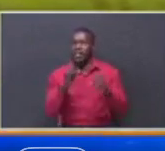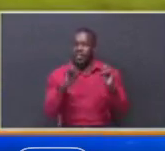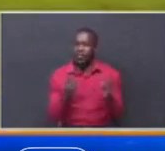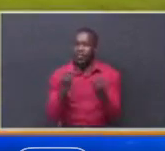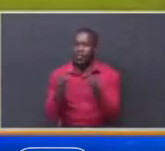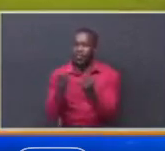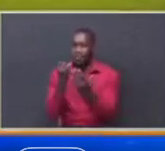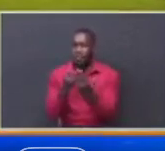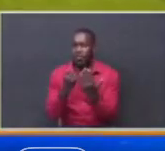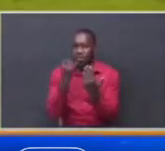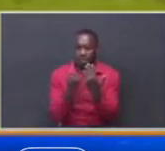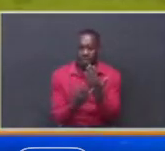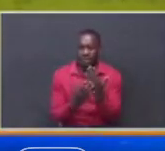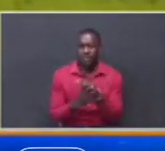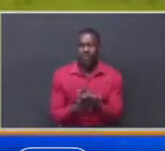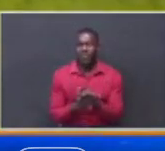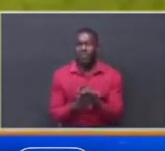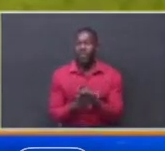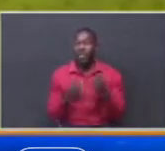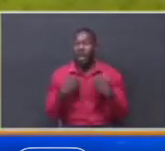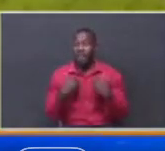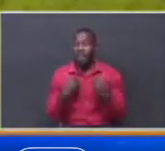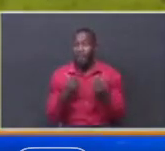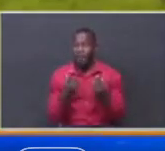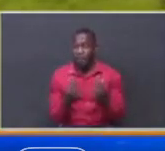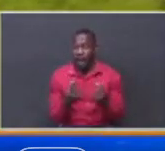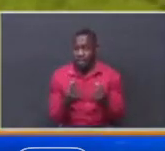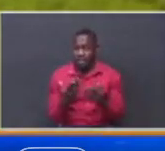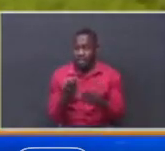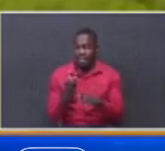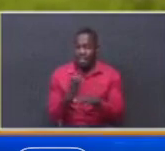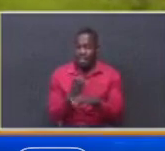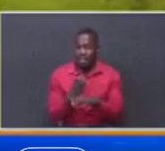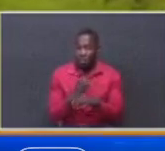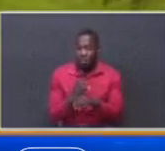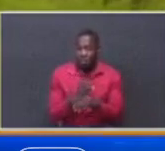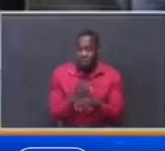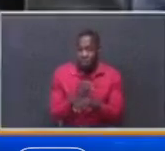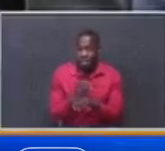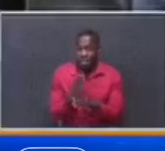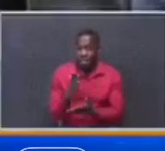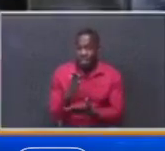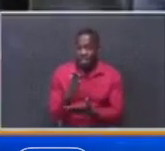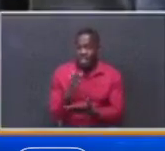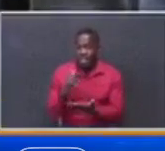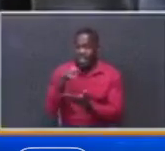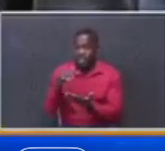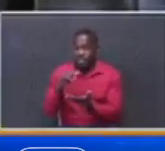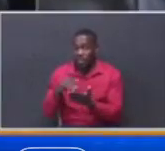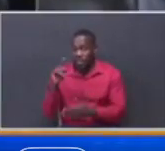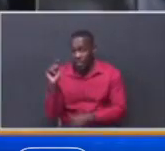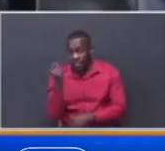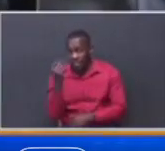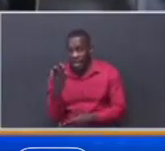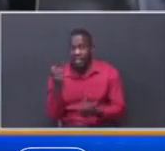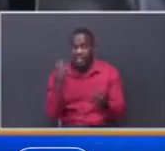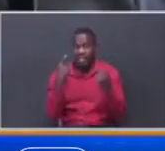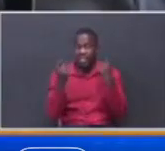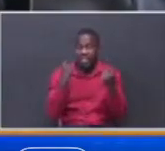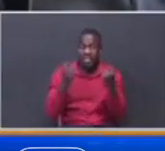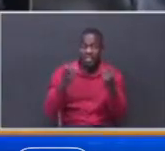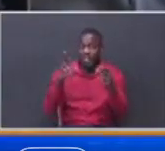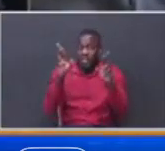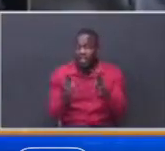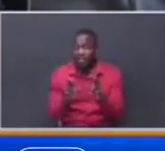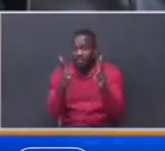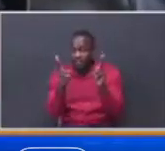putting money in coffee, in Central Kenya, yes. In tea, yes. In Rift Valley, yes. We want to put